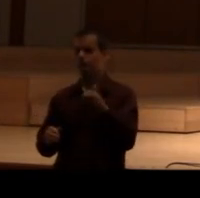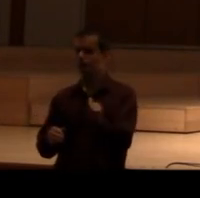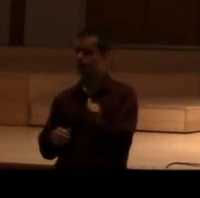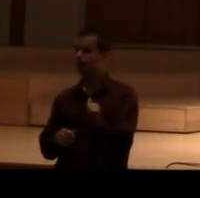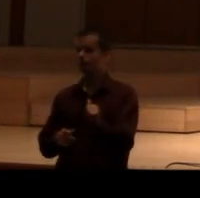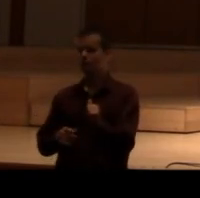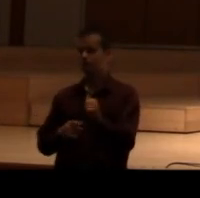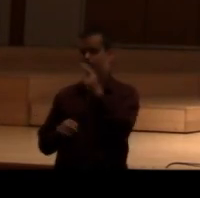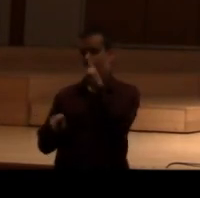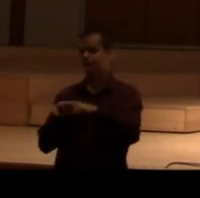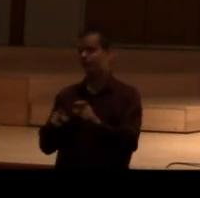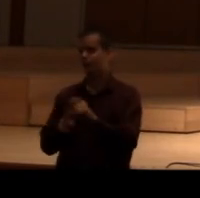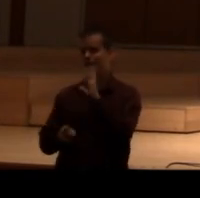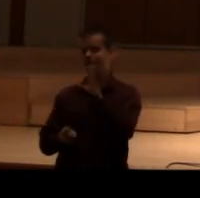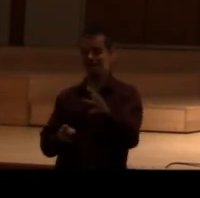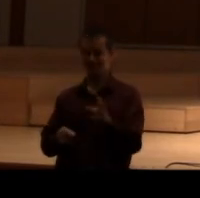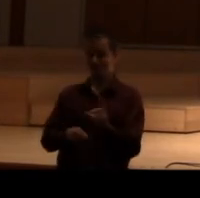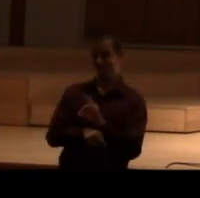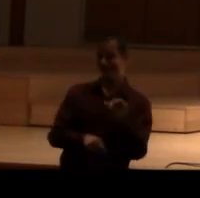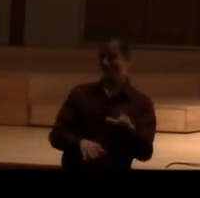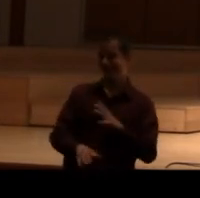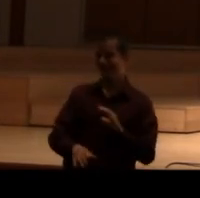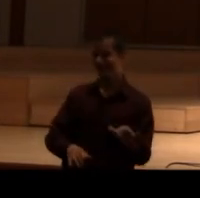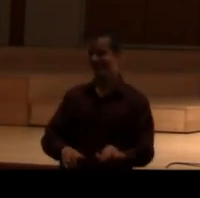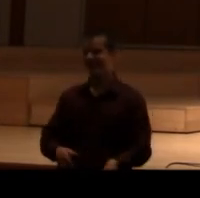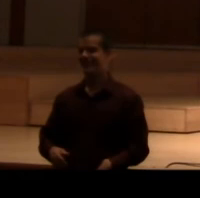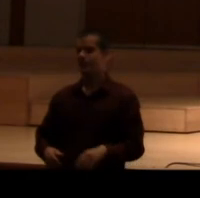say. Now,